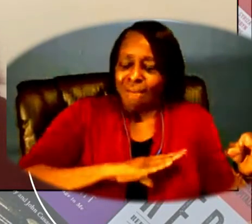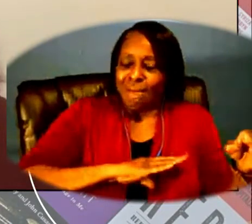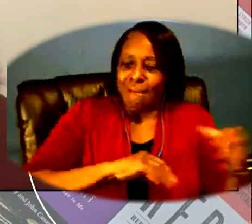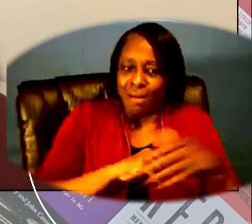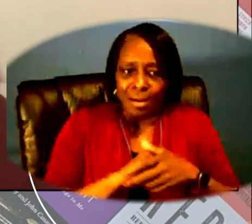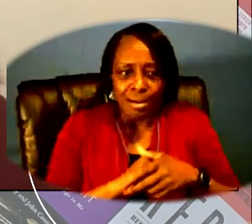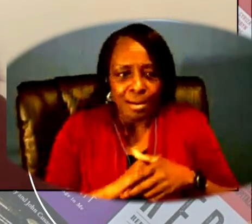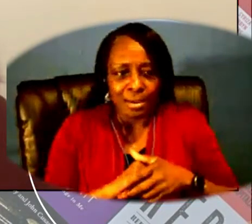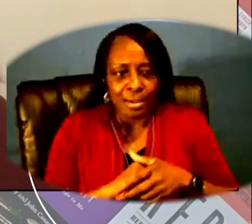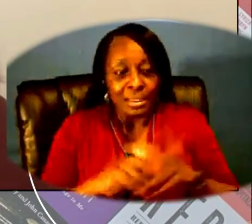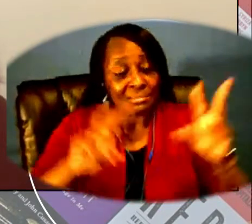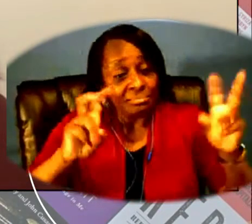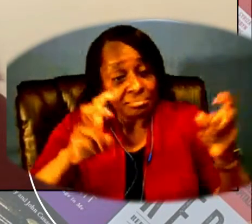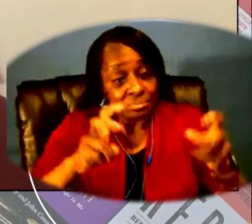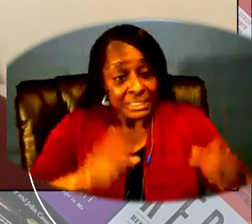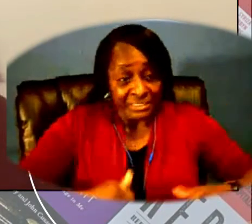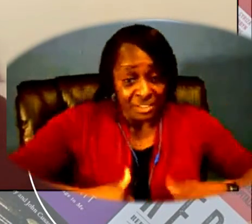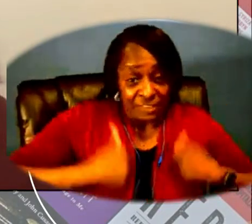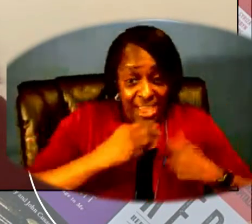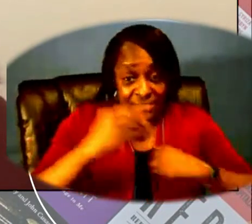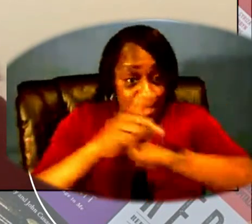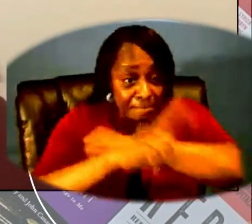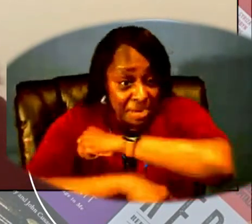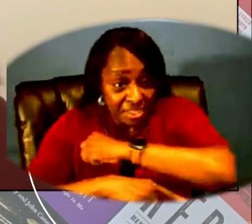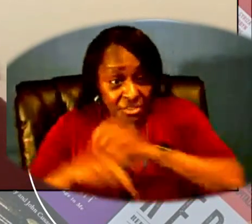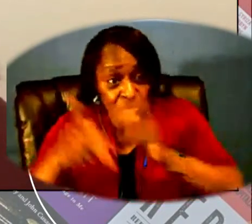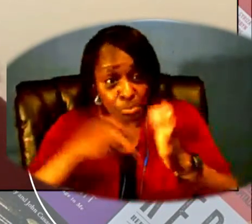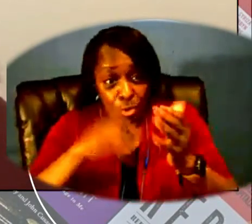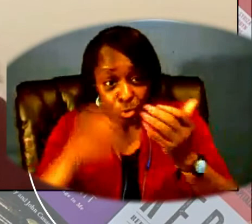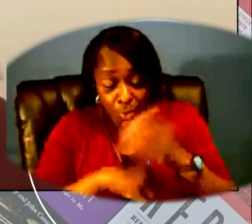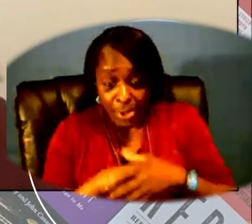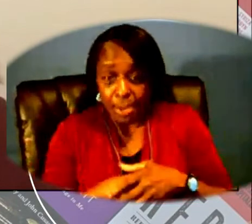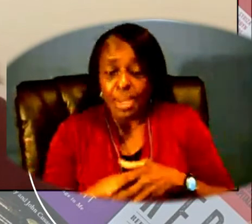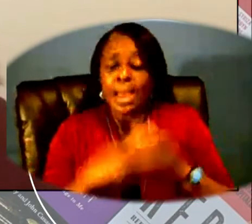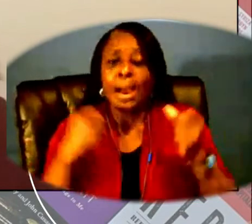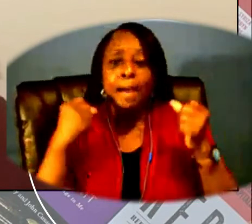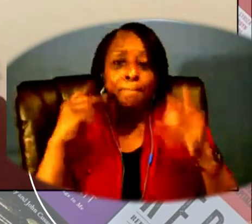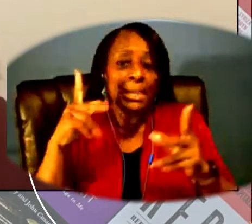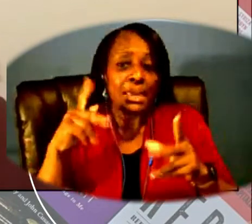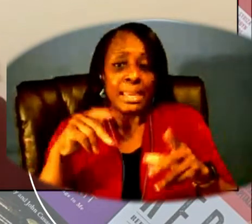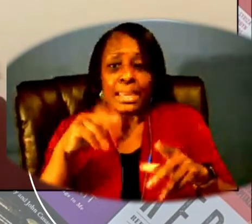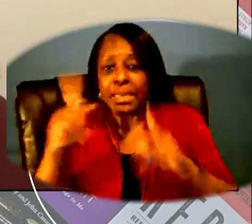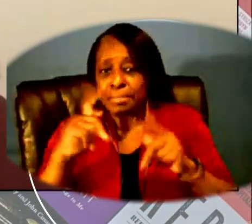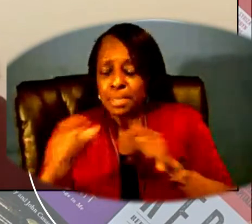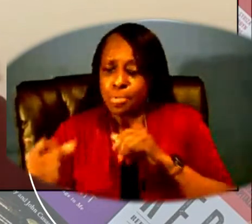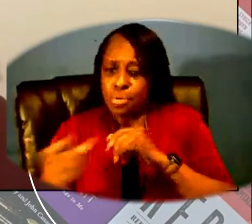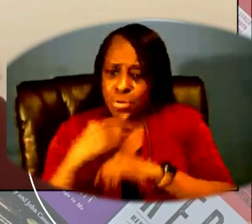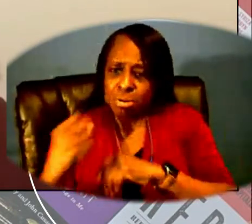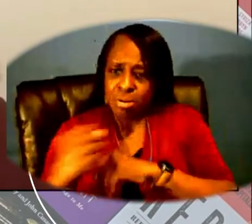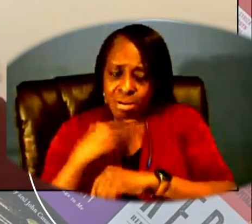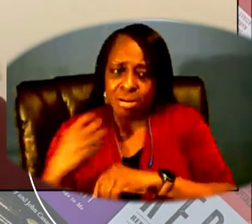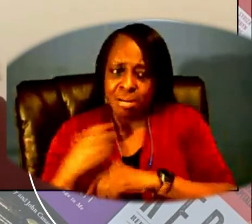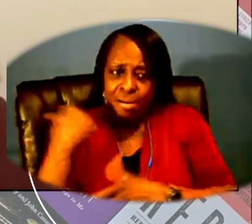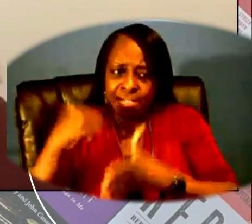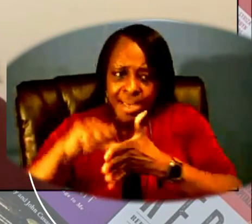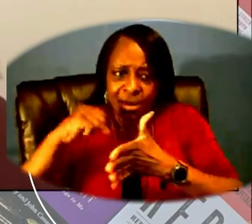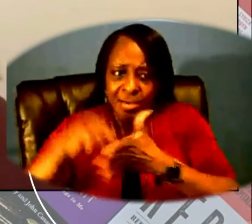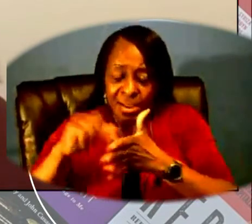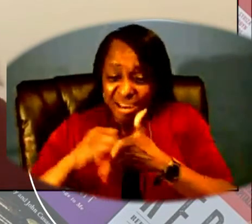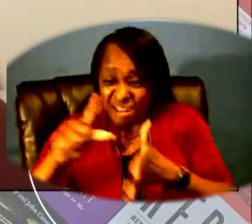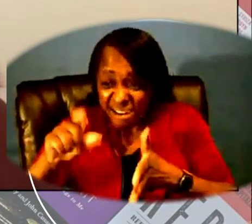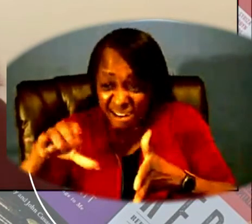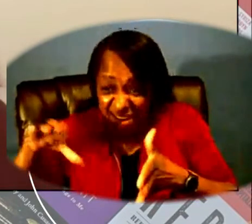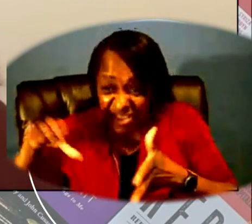Punished, when they fought to get me out, I had hundreds of letters every month, hundreds. I mean, serious